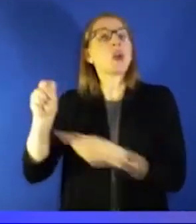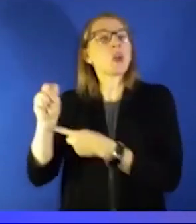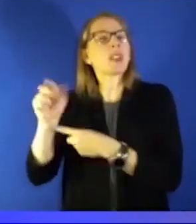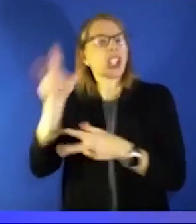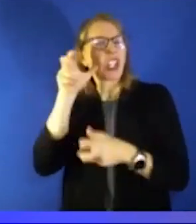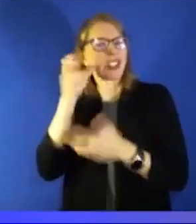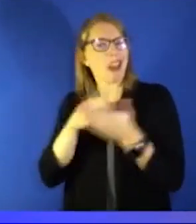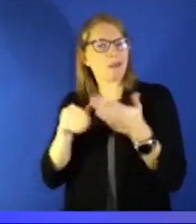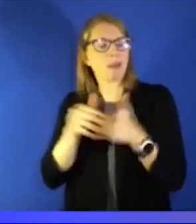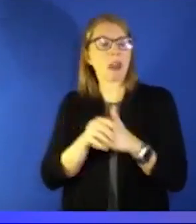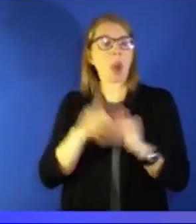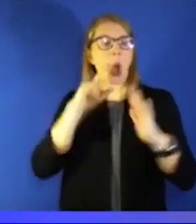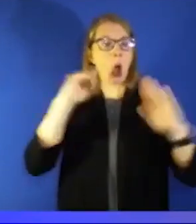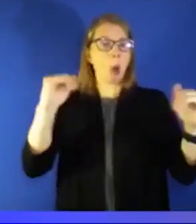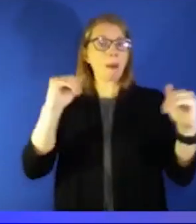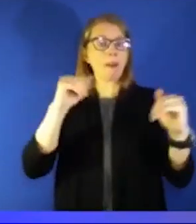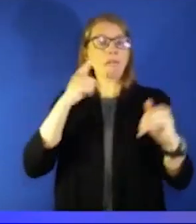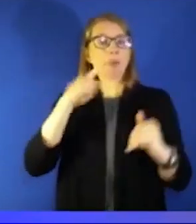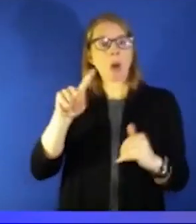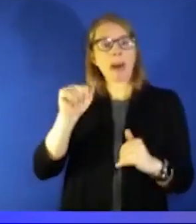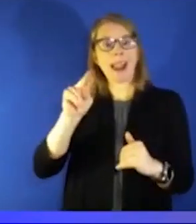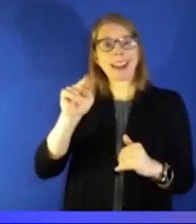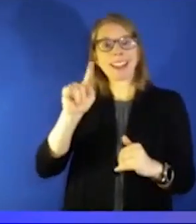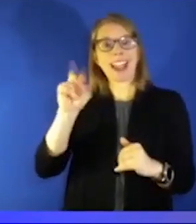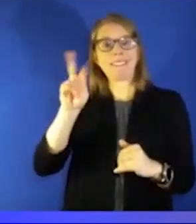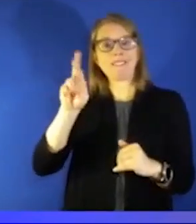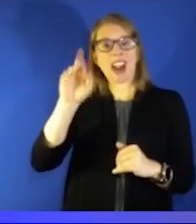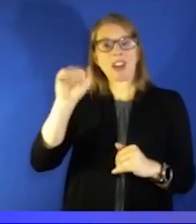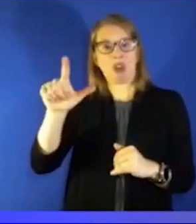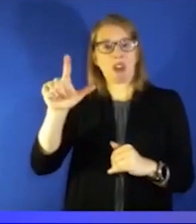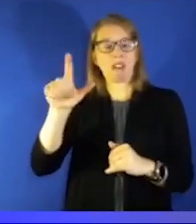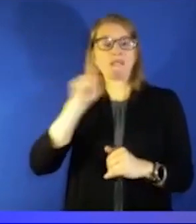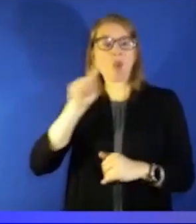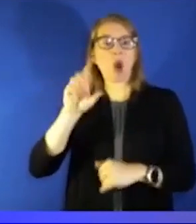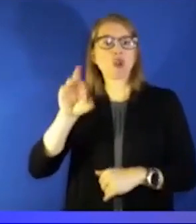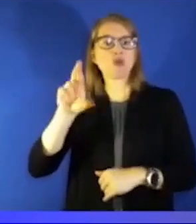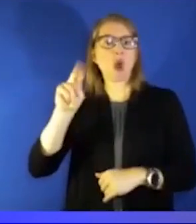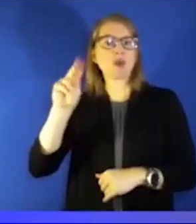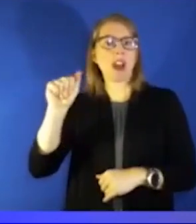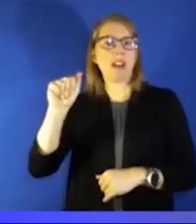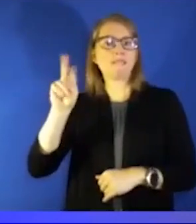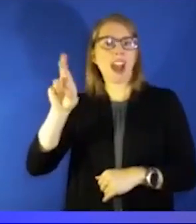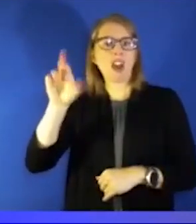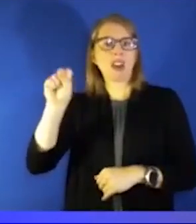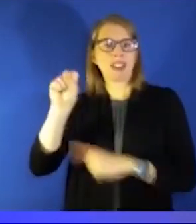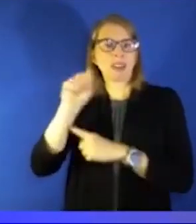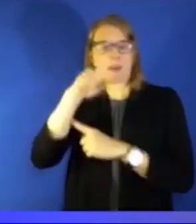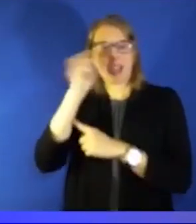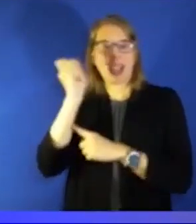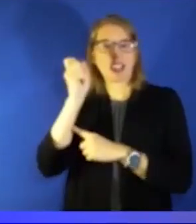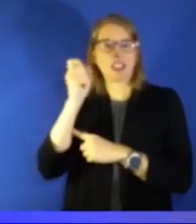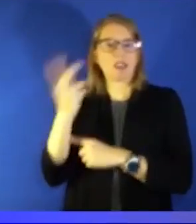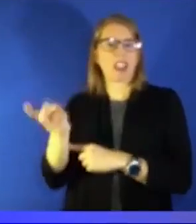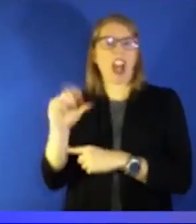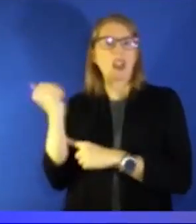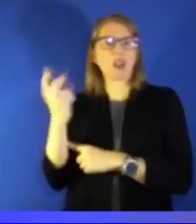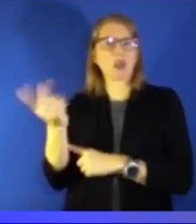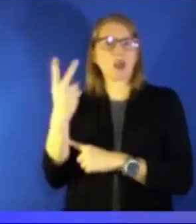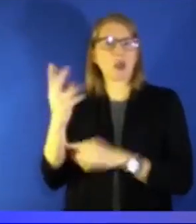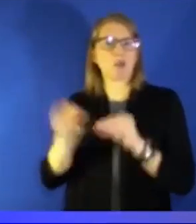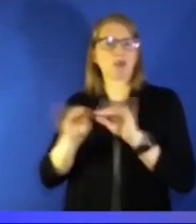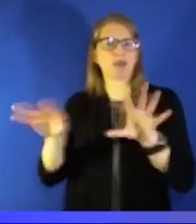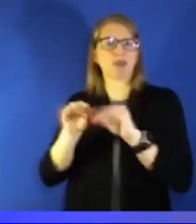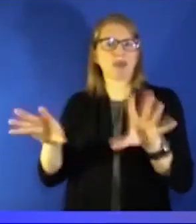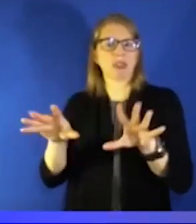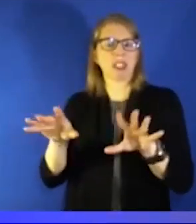for antivirals for coronaviruses because of the other 2 epidemics we had earlier this century.